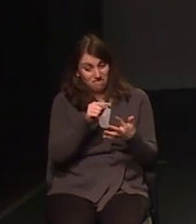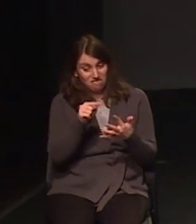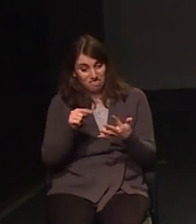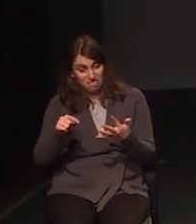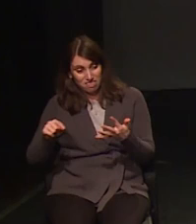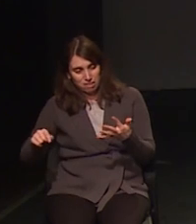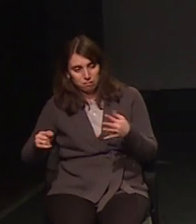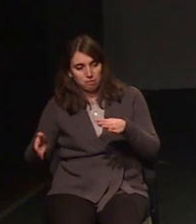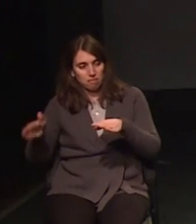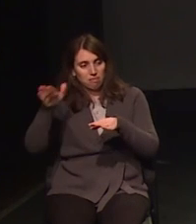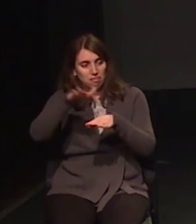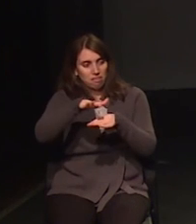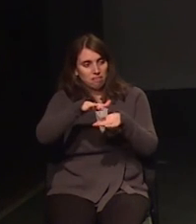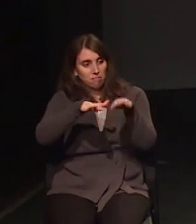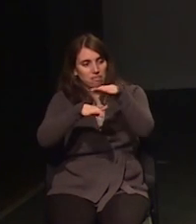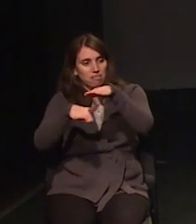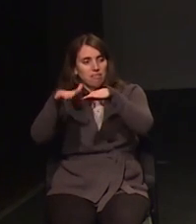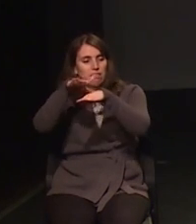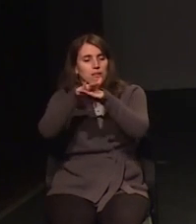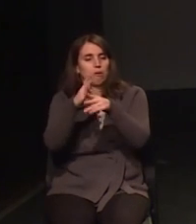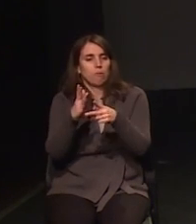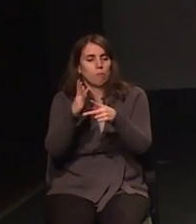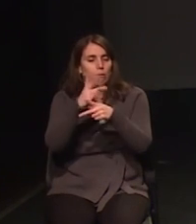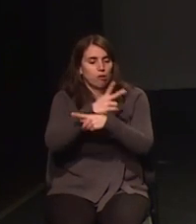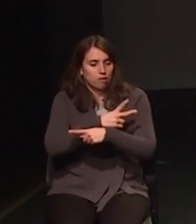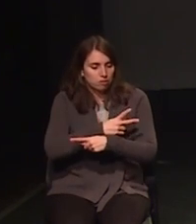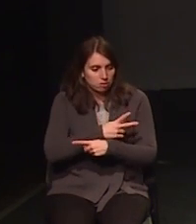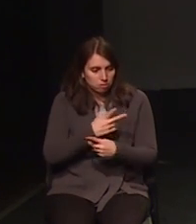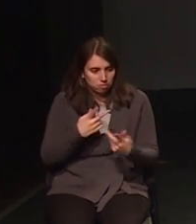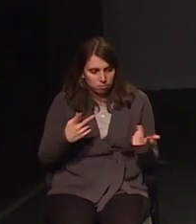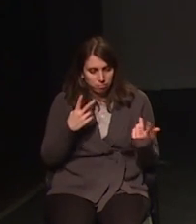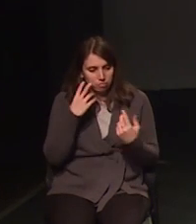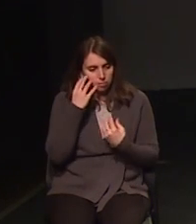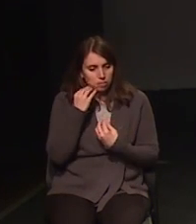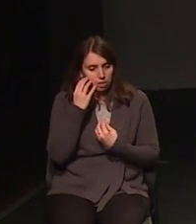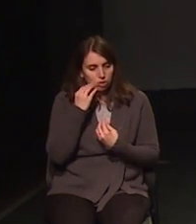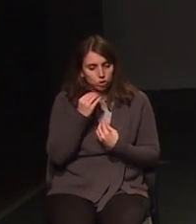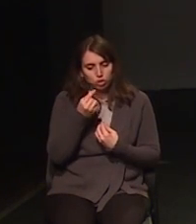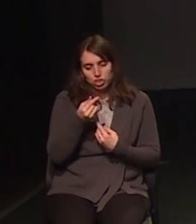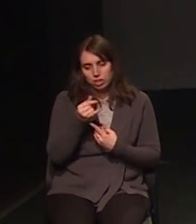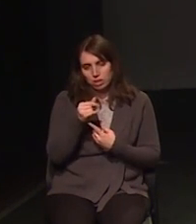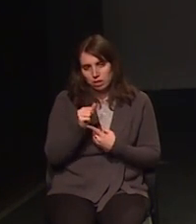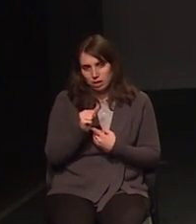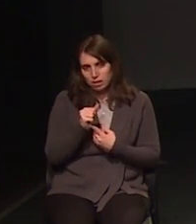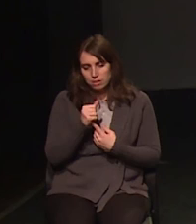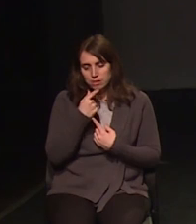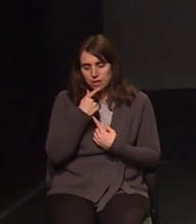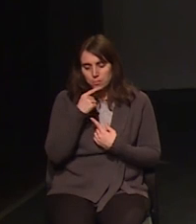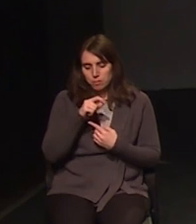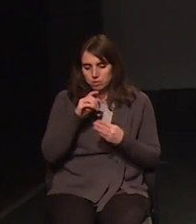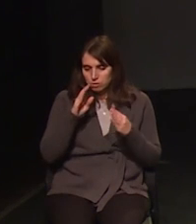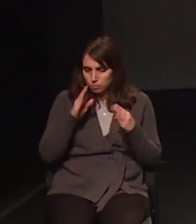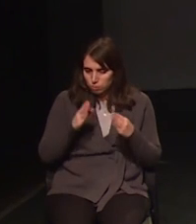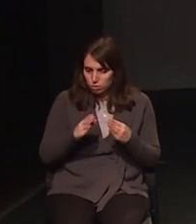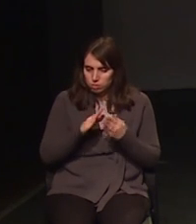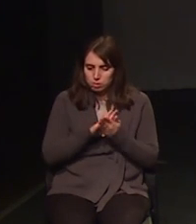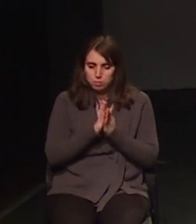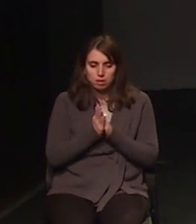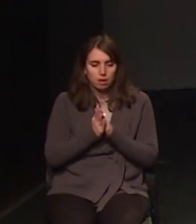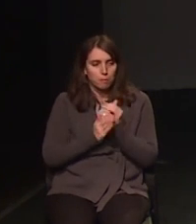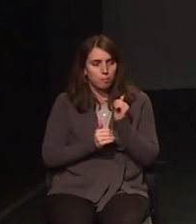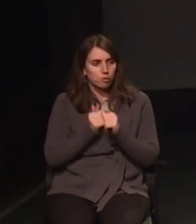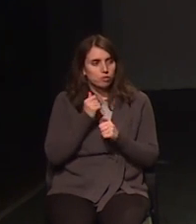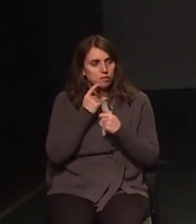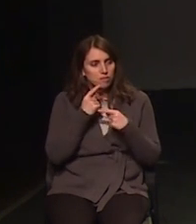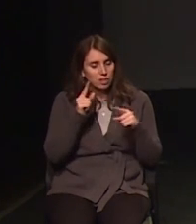the interaction of race. And therefore, GIA has decided it has to focus in order to be most effective and have greatest